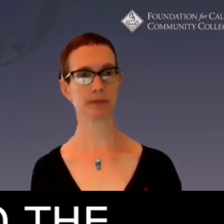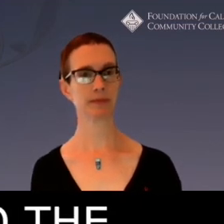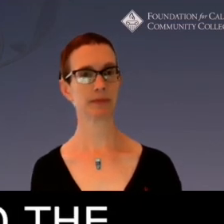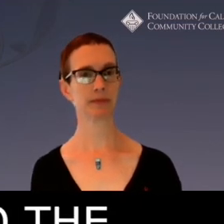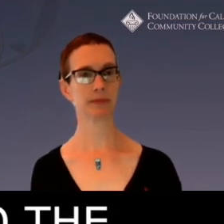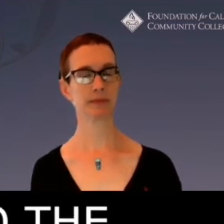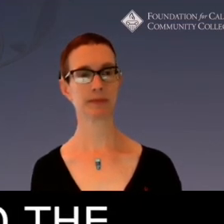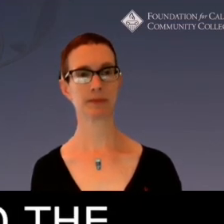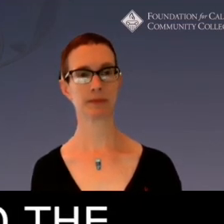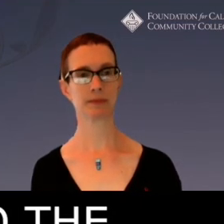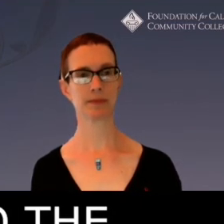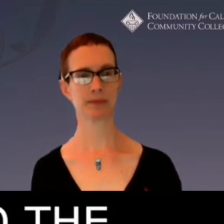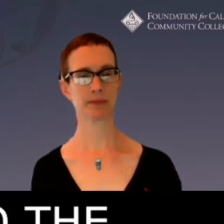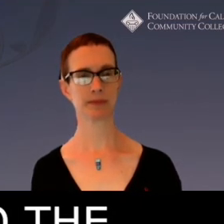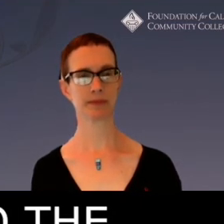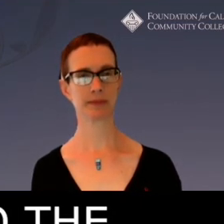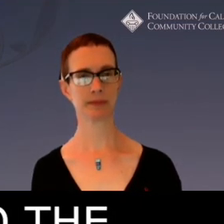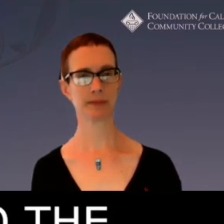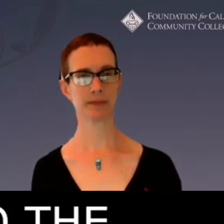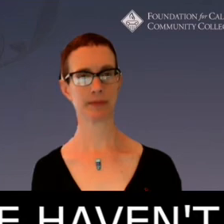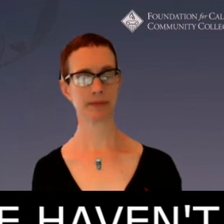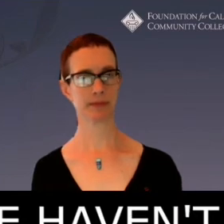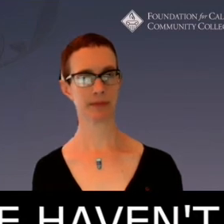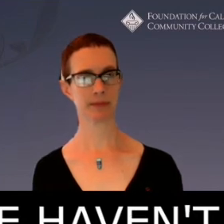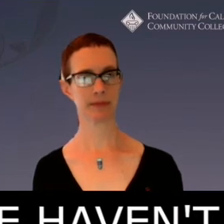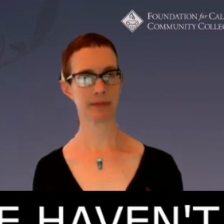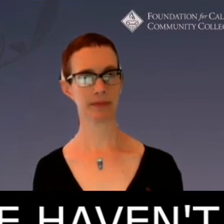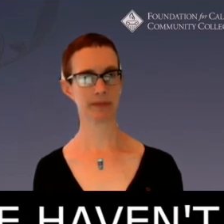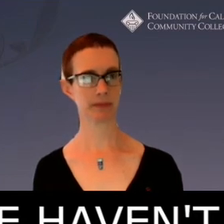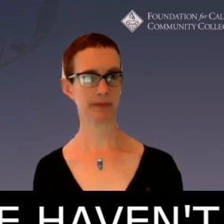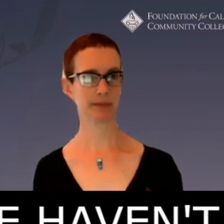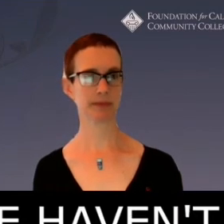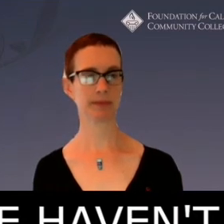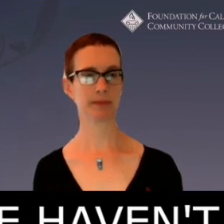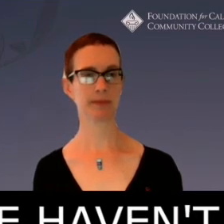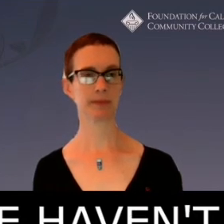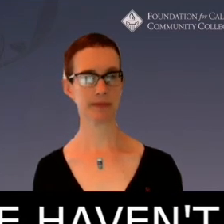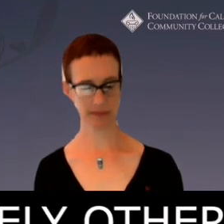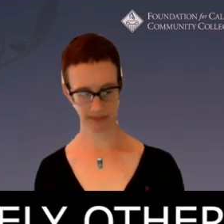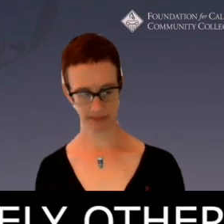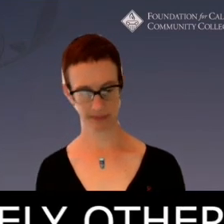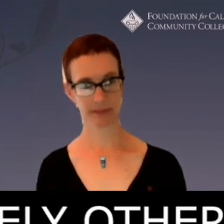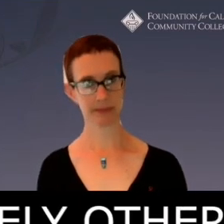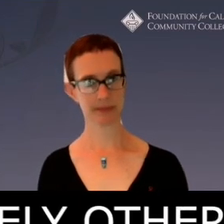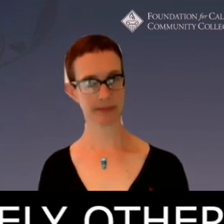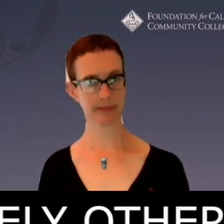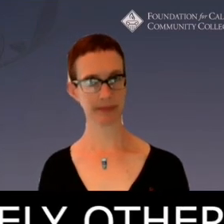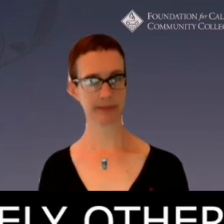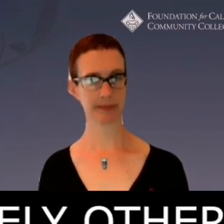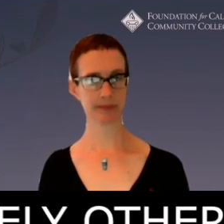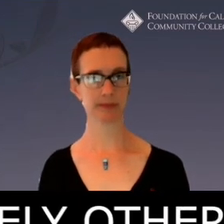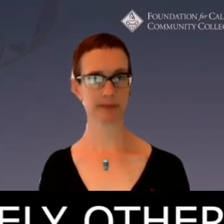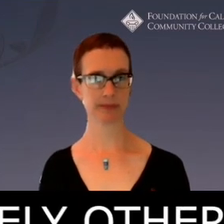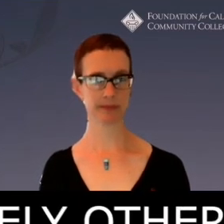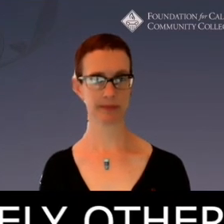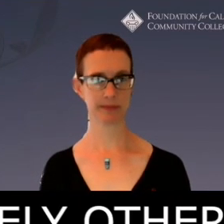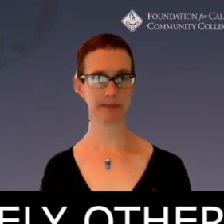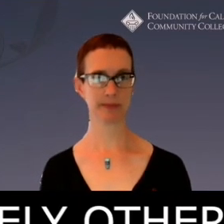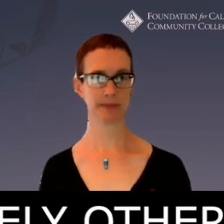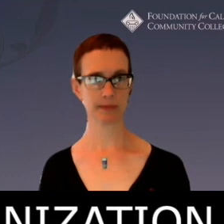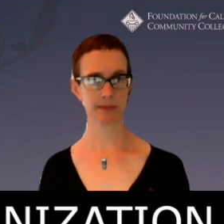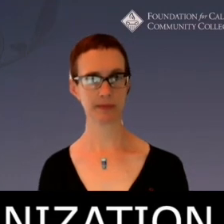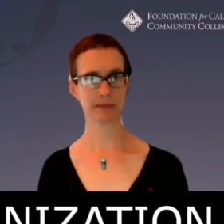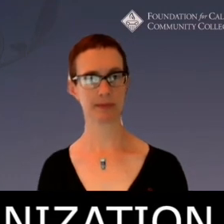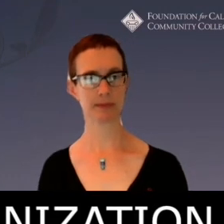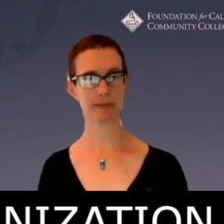defined. Okay. So there are likely other activities that your organization provides for the